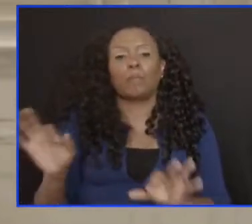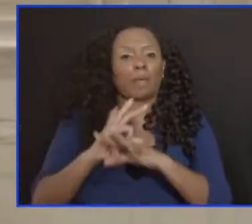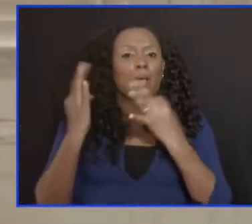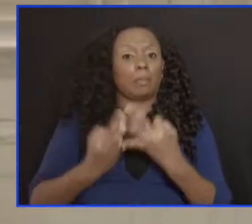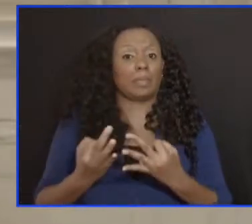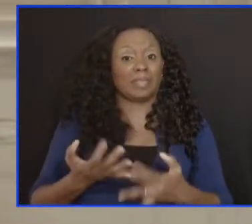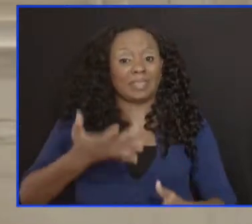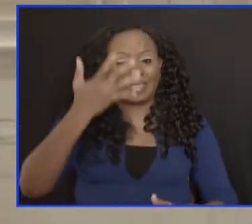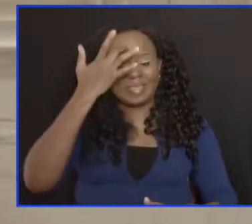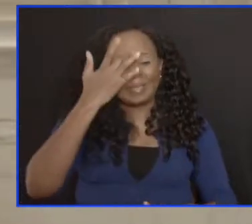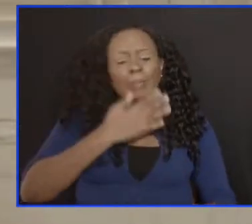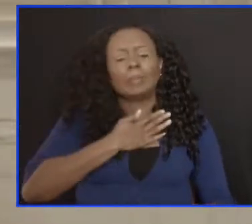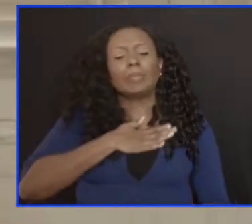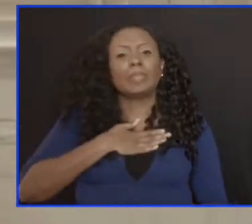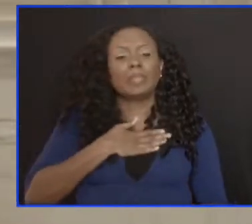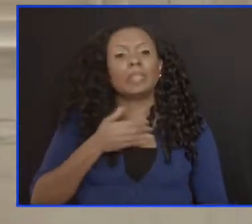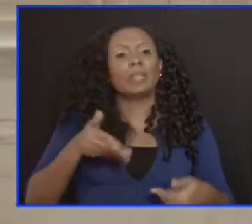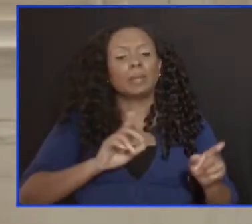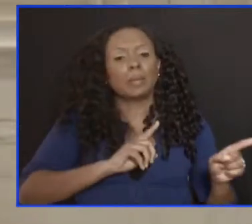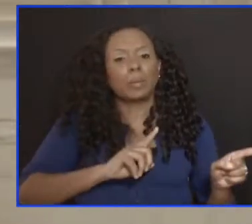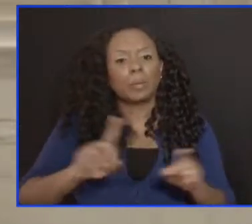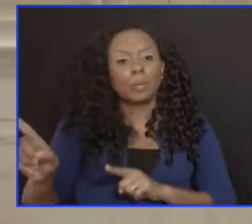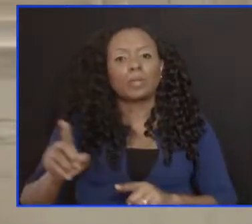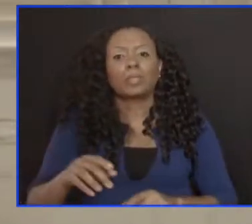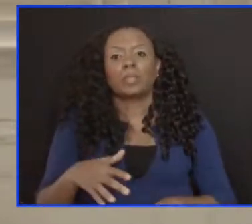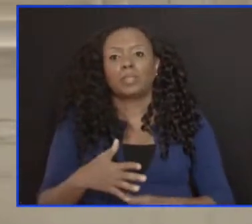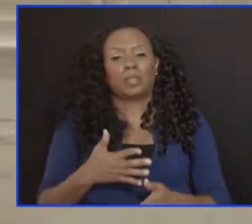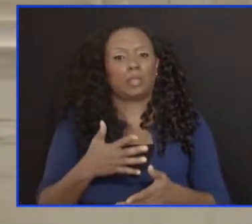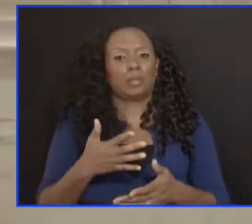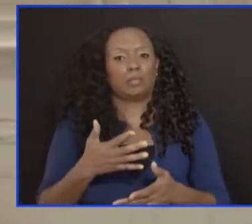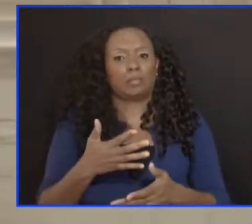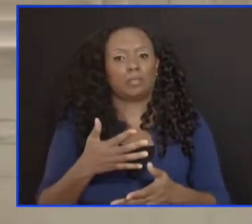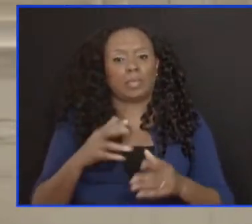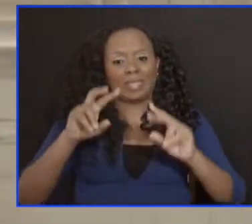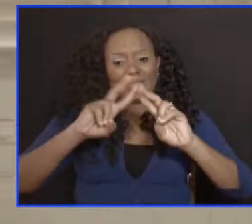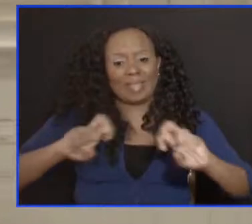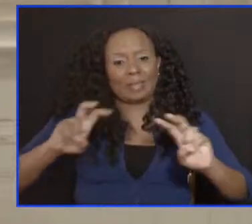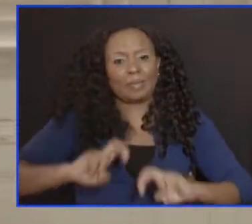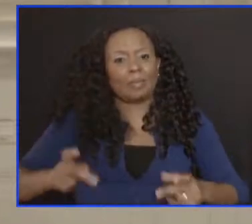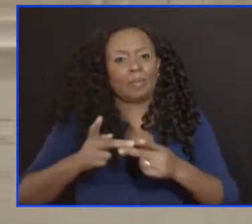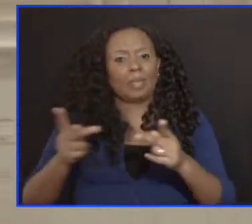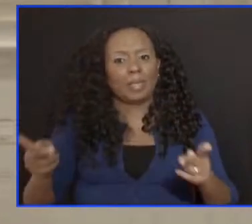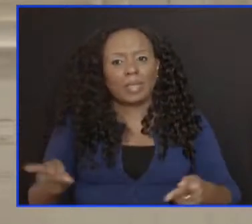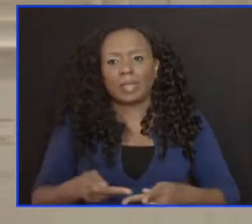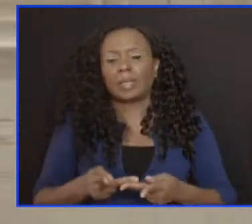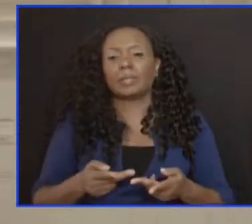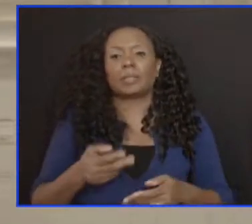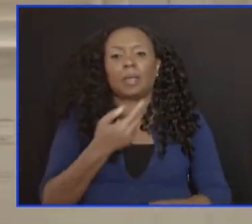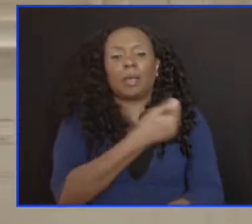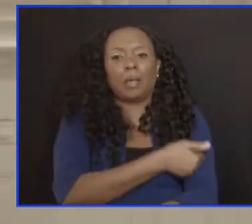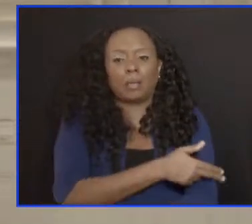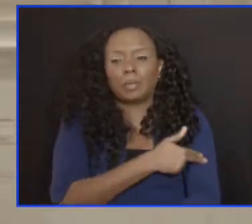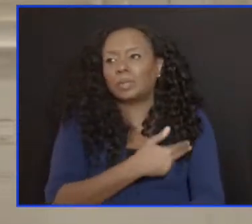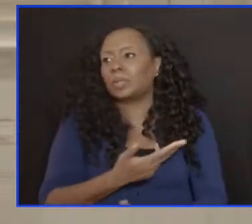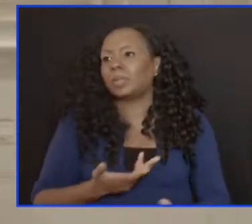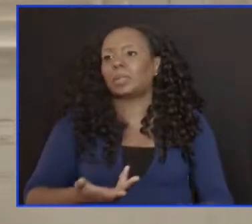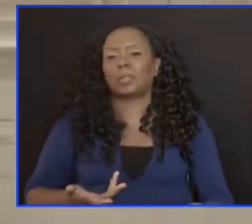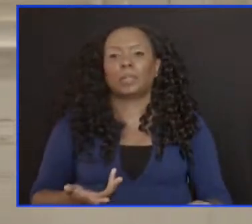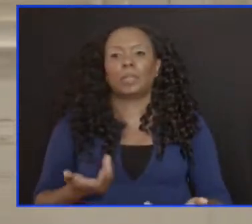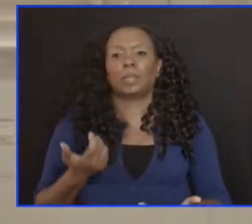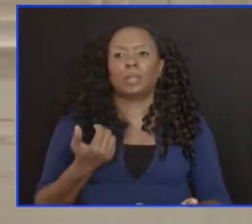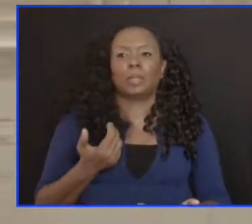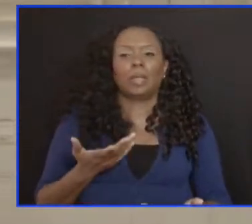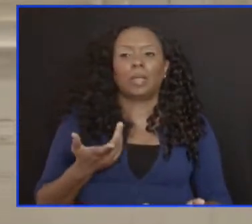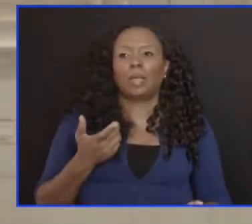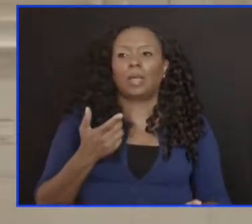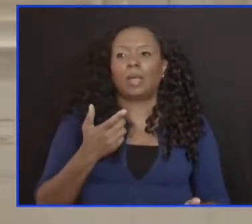them in to one of the assessment facilities. Let us look at them. We've done that recently. We picked up a few people that were able to pull back. A nice